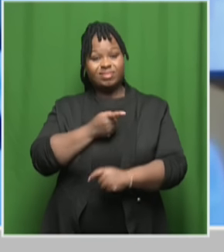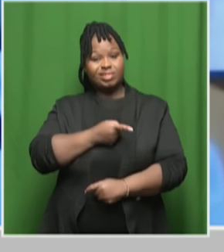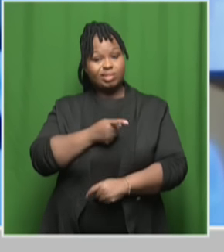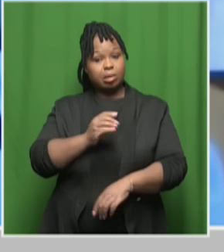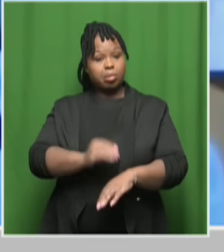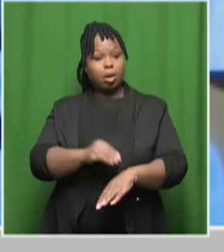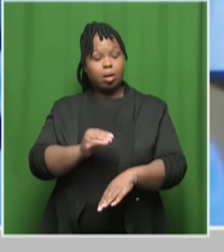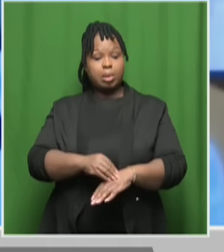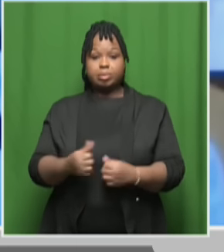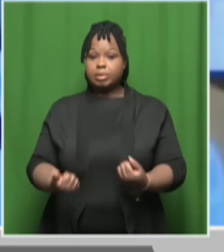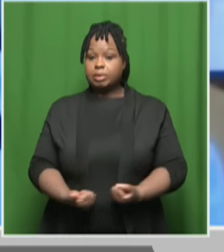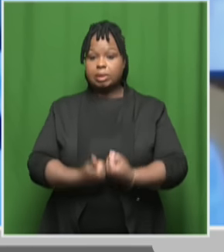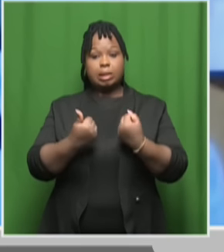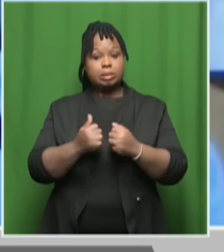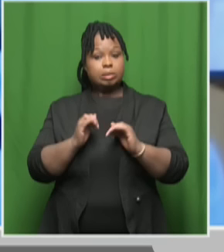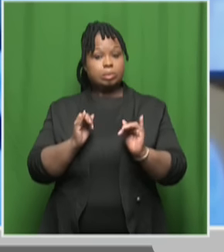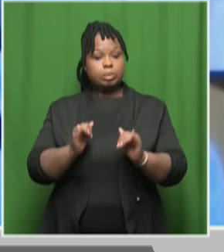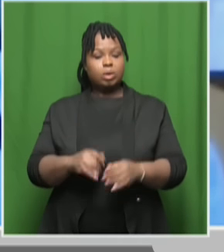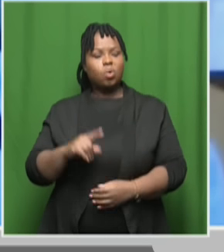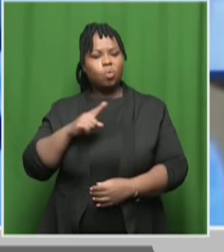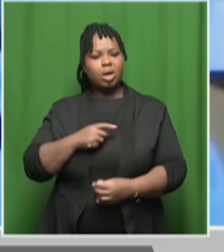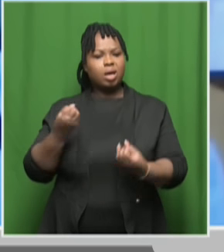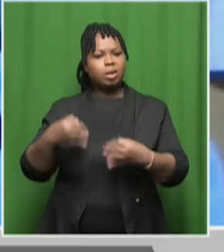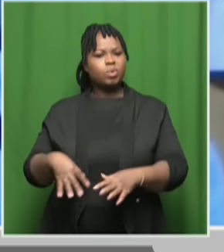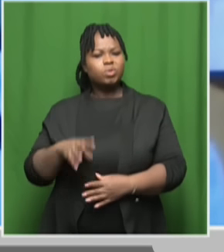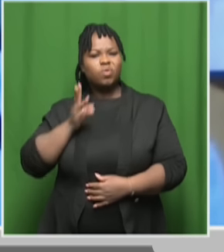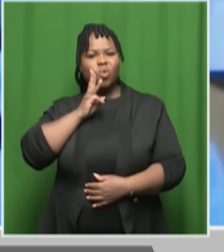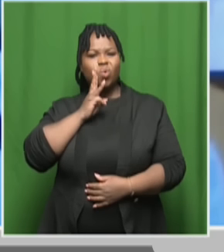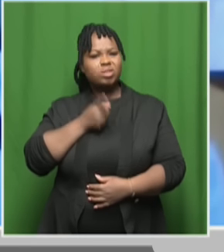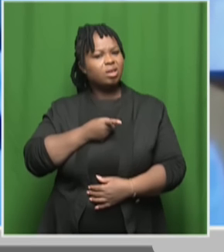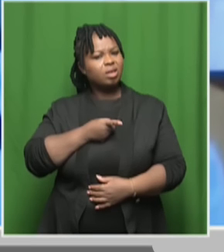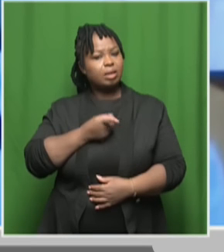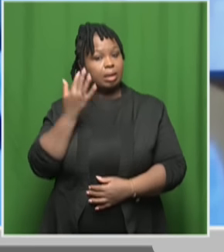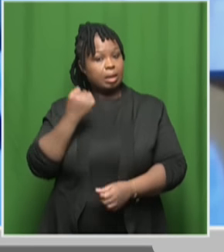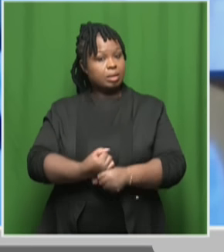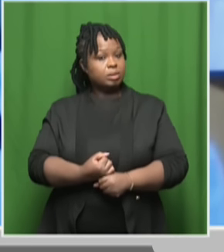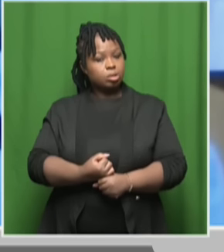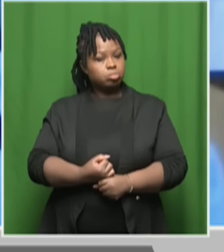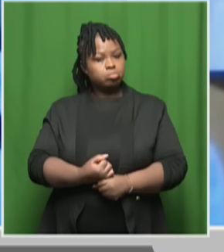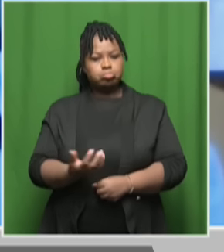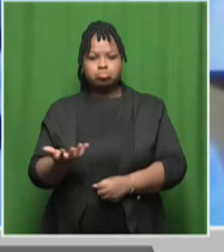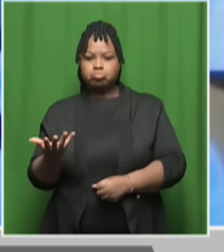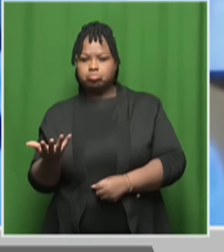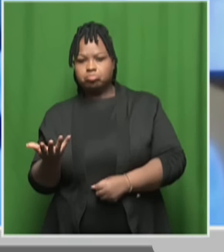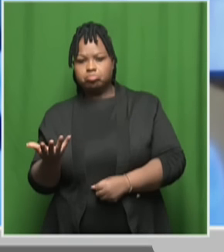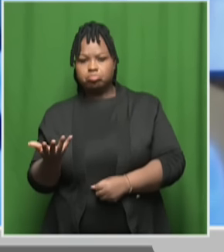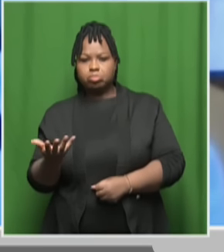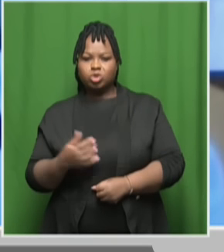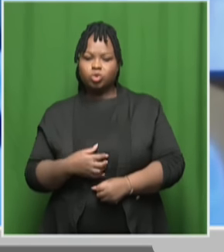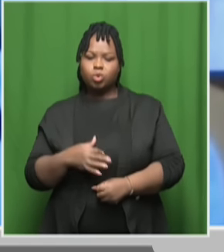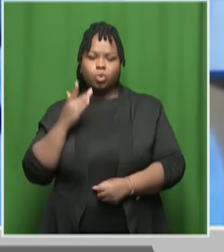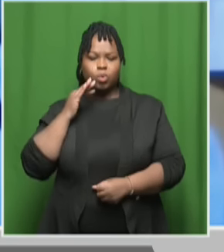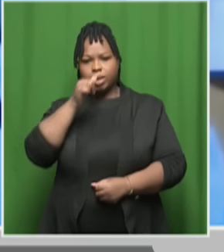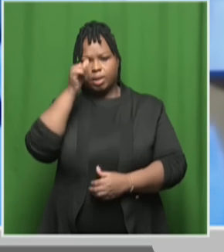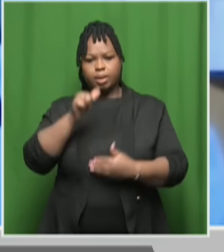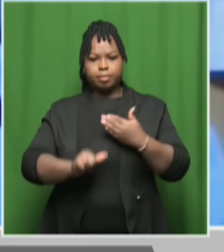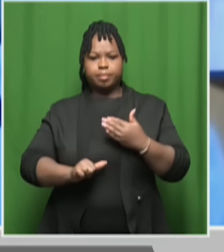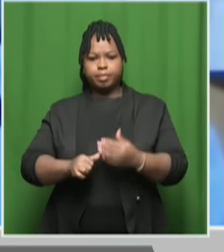remain a significant challenge, where you're losing water. So that was last year. This was at the end of